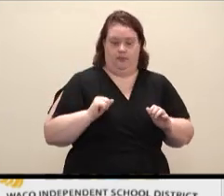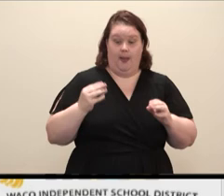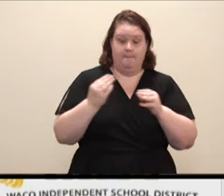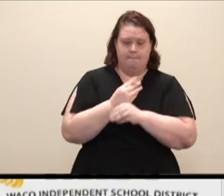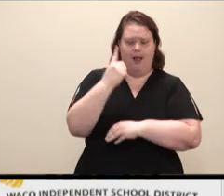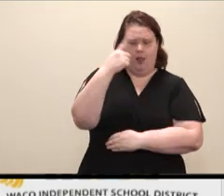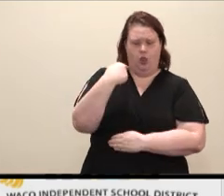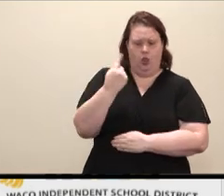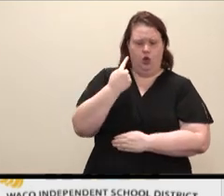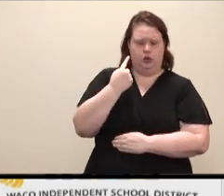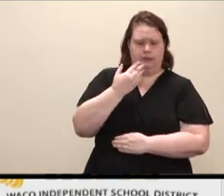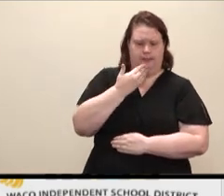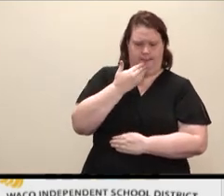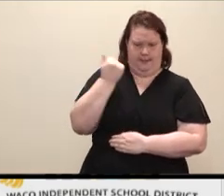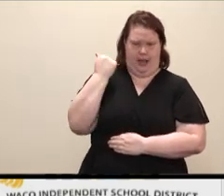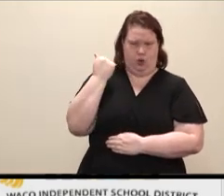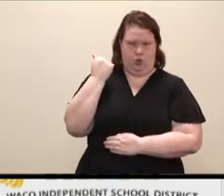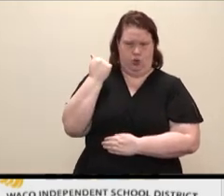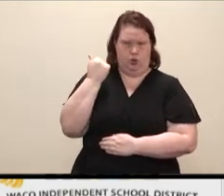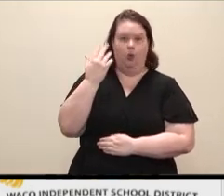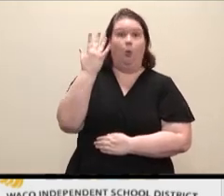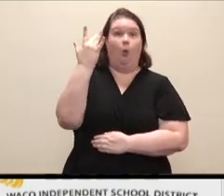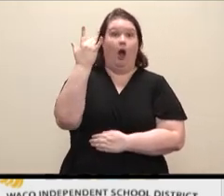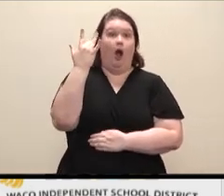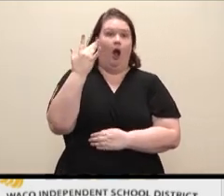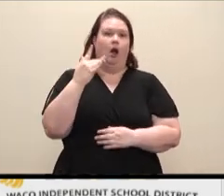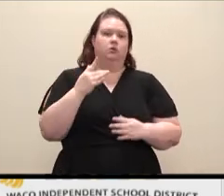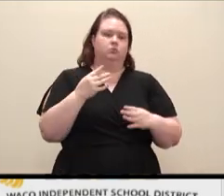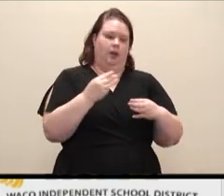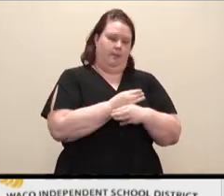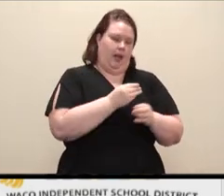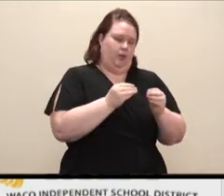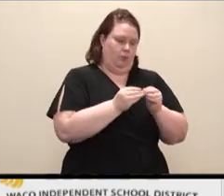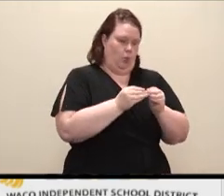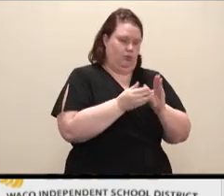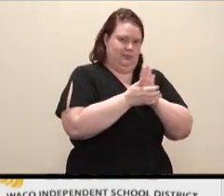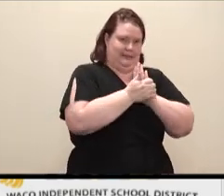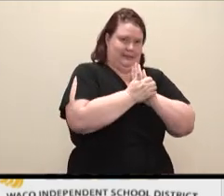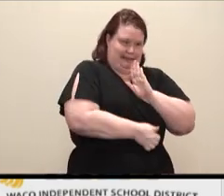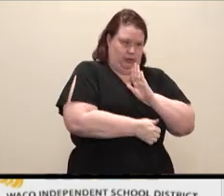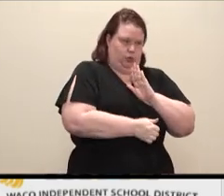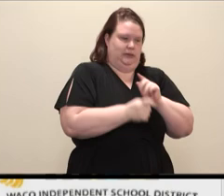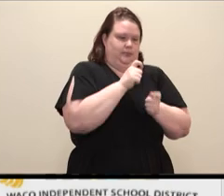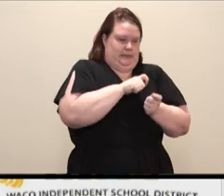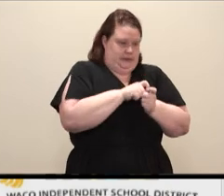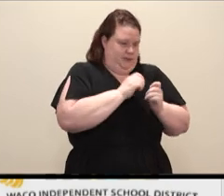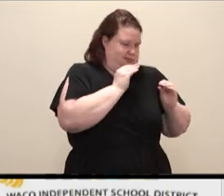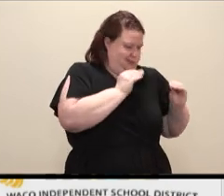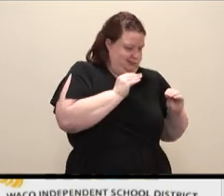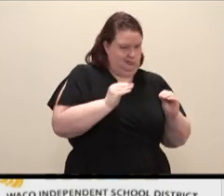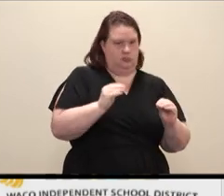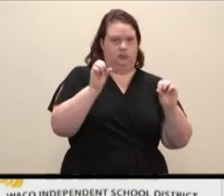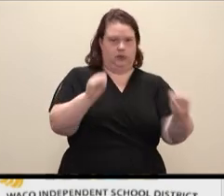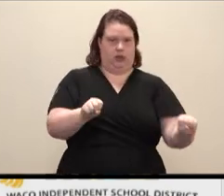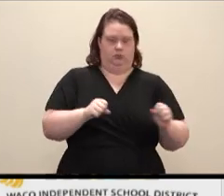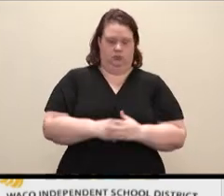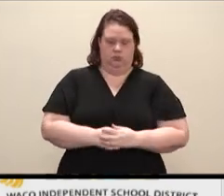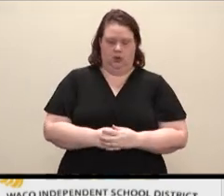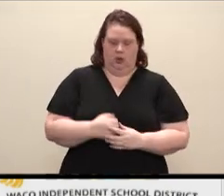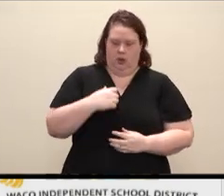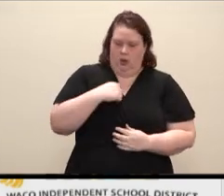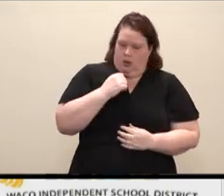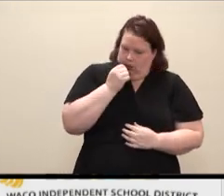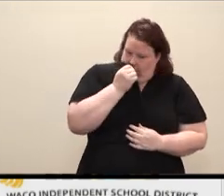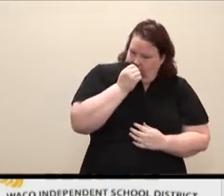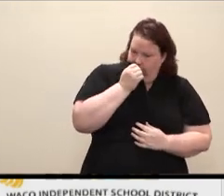Again, because it's a little more skill-based, so we can target. And so here, by mid-year, we have